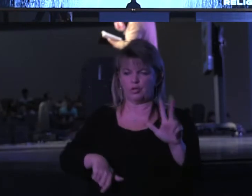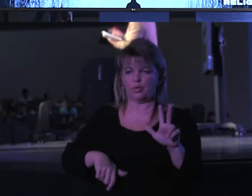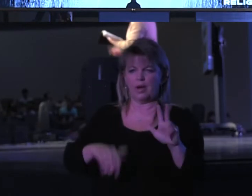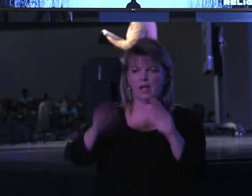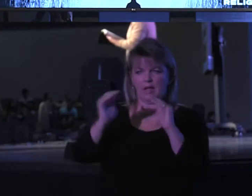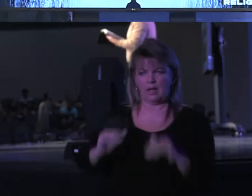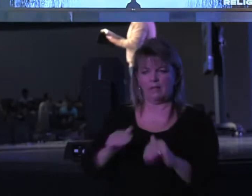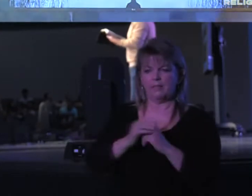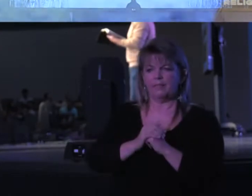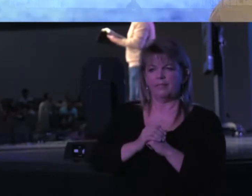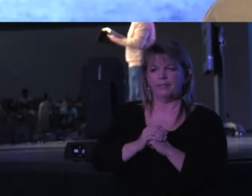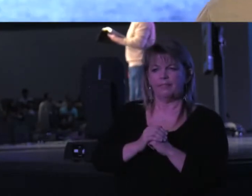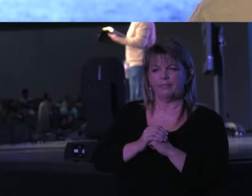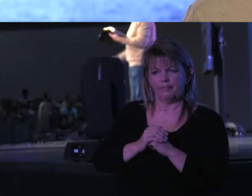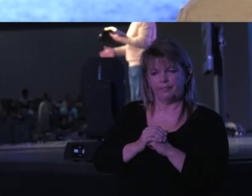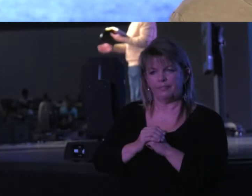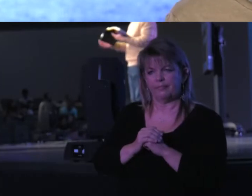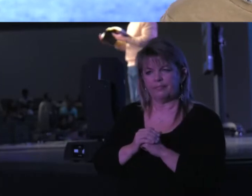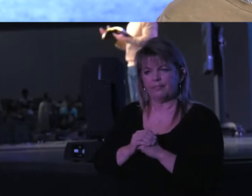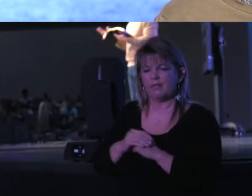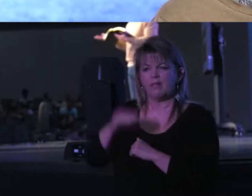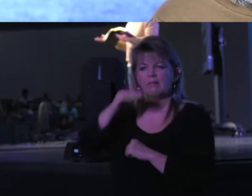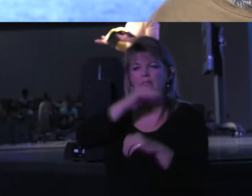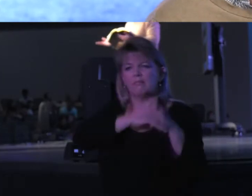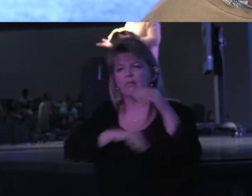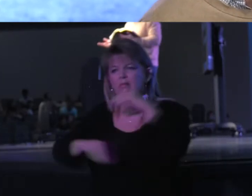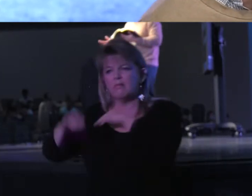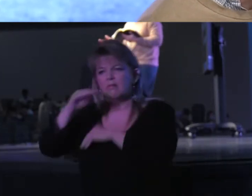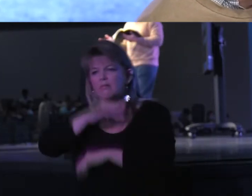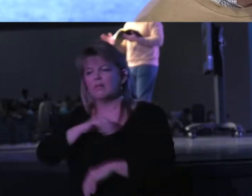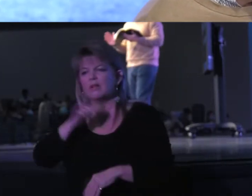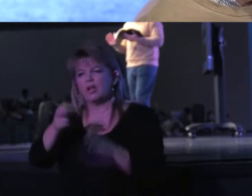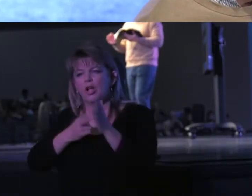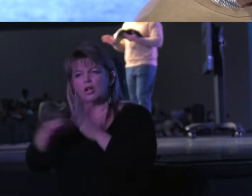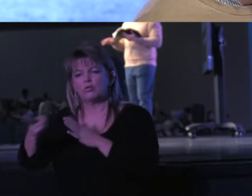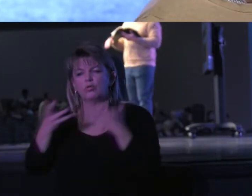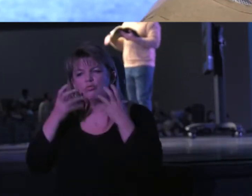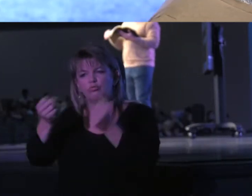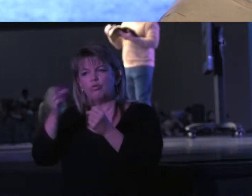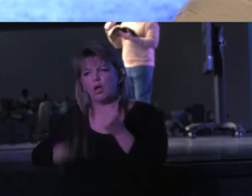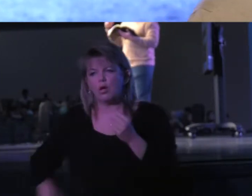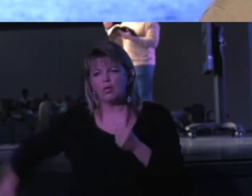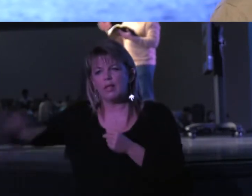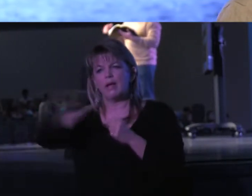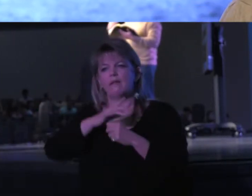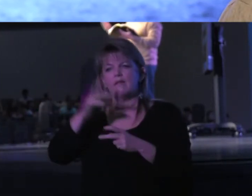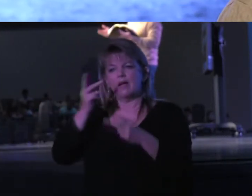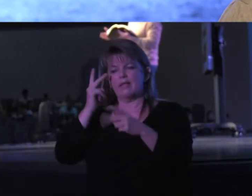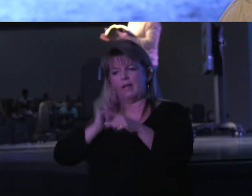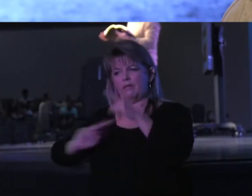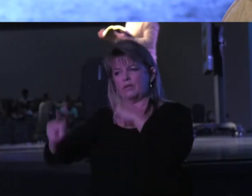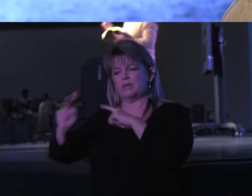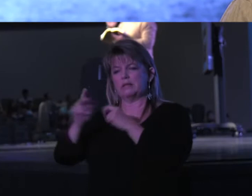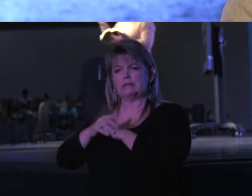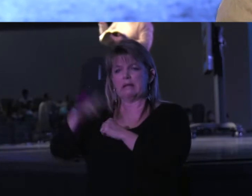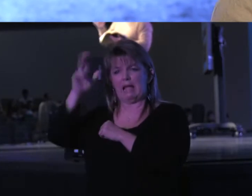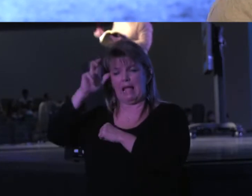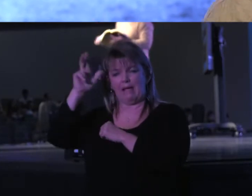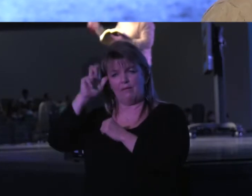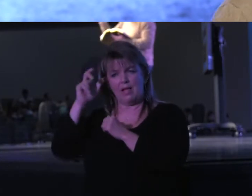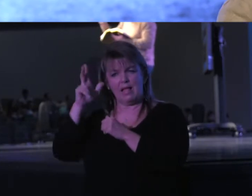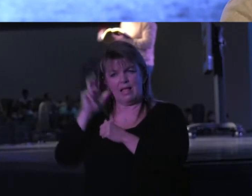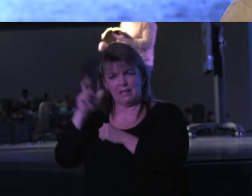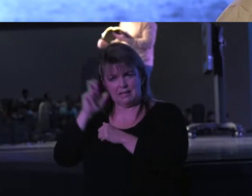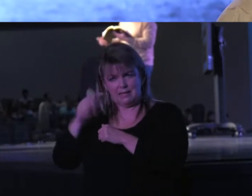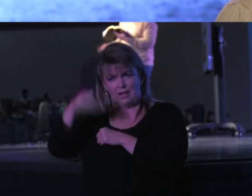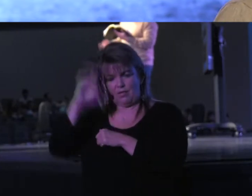They bend their tongue like a bow. Falsehood and not truth has grown strong in the land, for they proceed from evil to evil. And listen to how